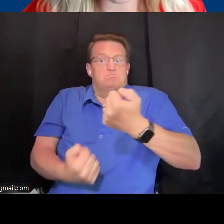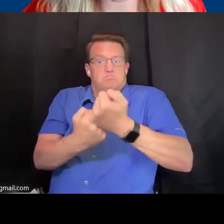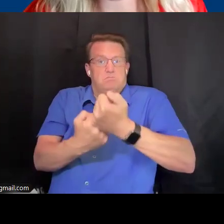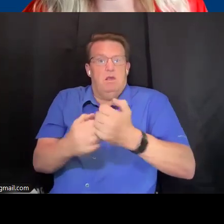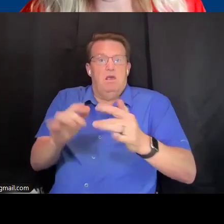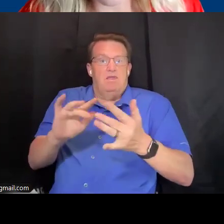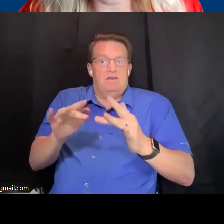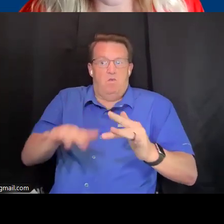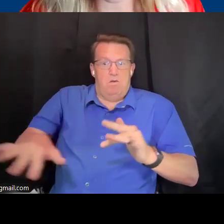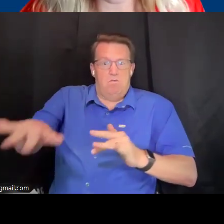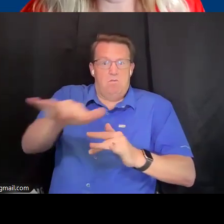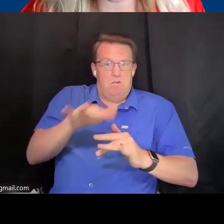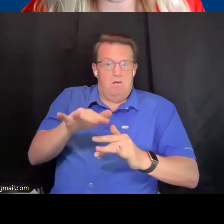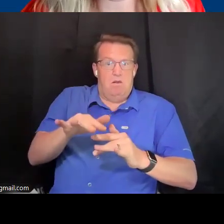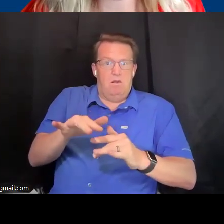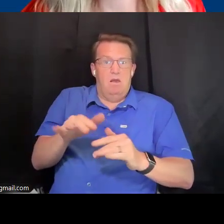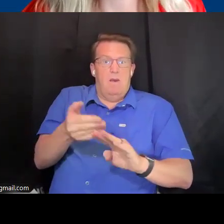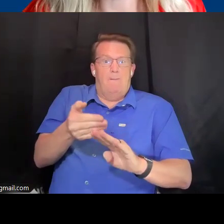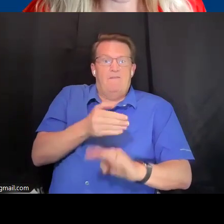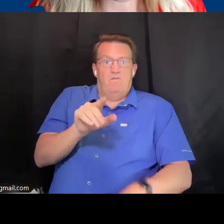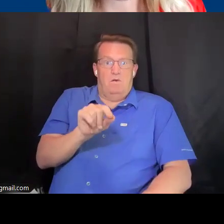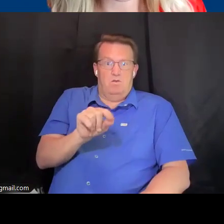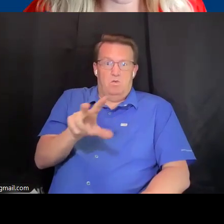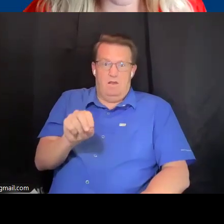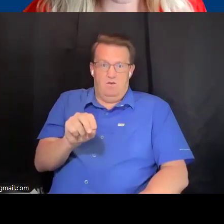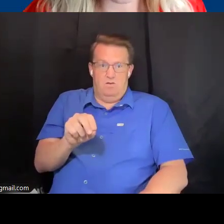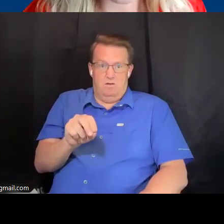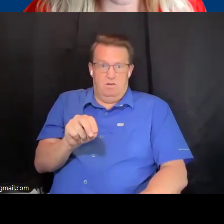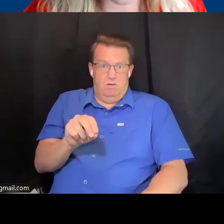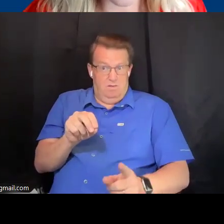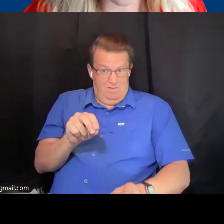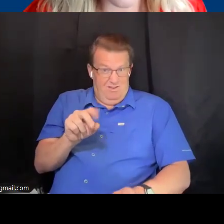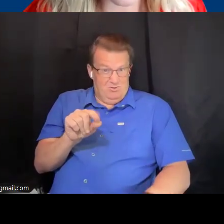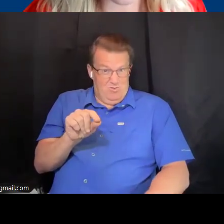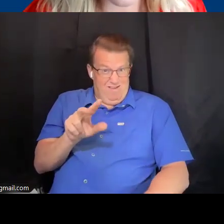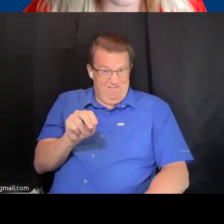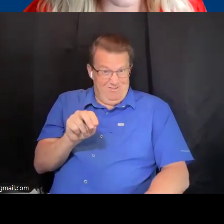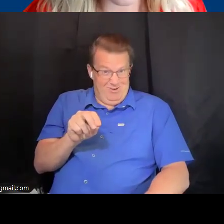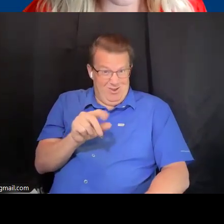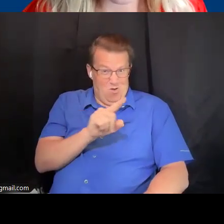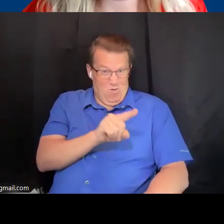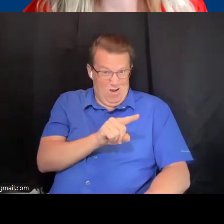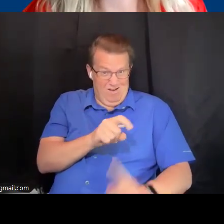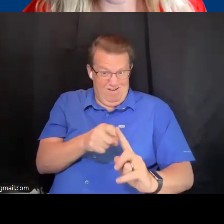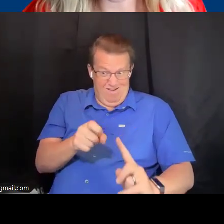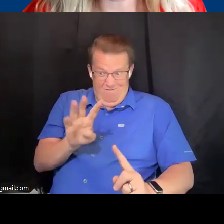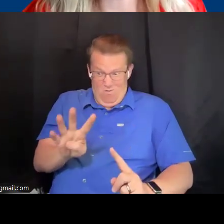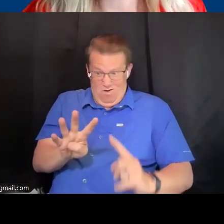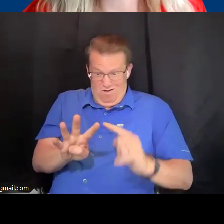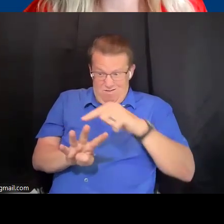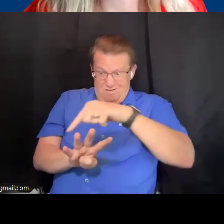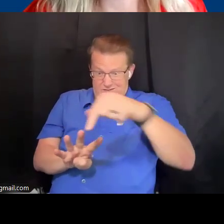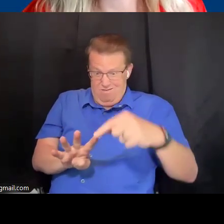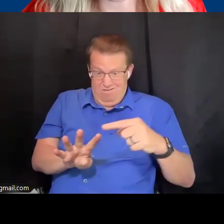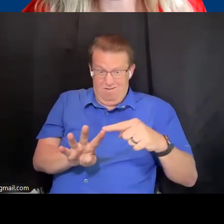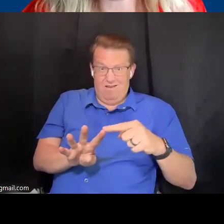network in advance of 2030, when 1 in 4 adults will be over the age of 60. This is our opportunity